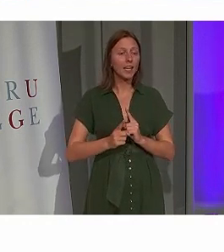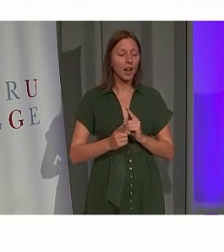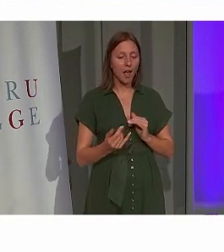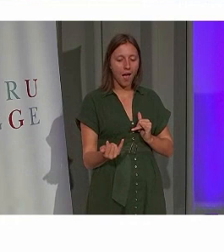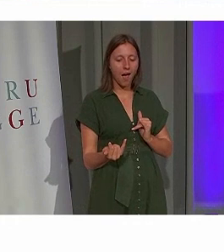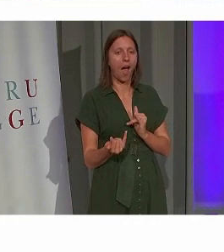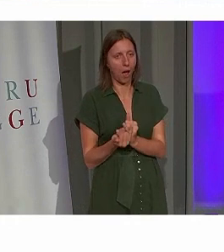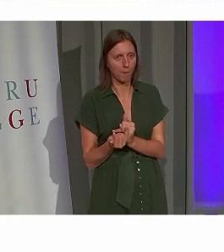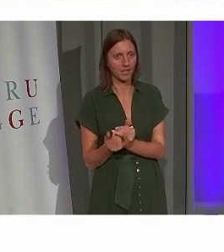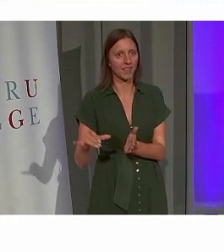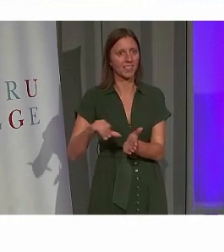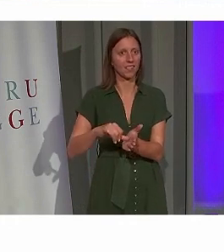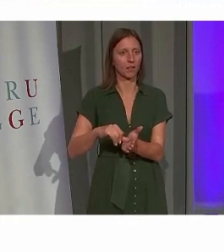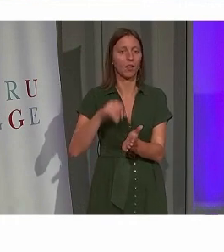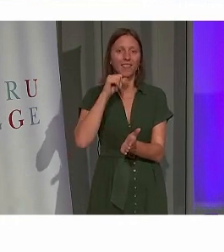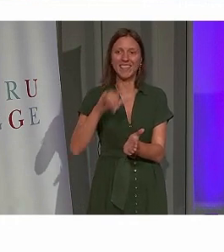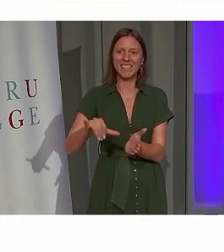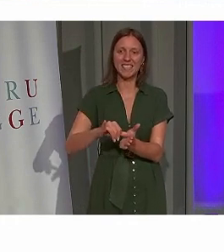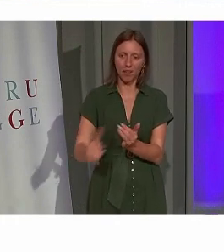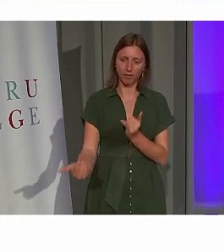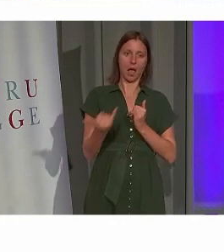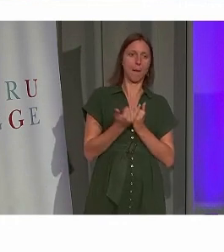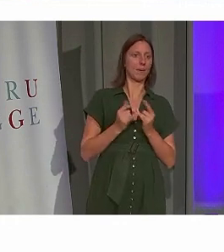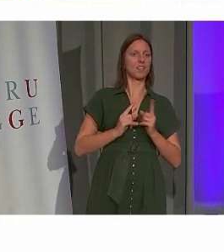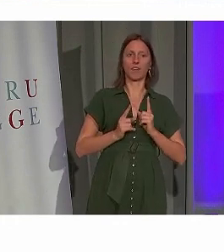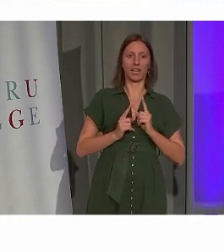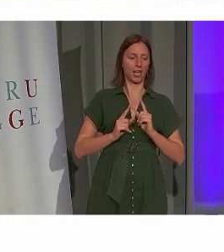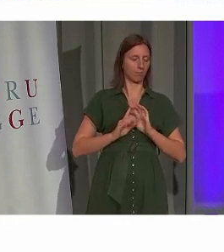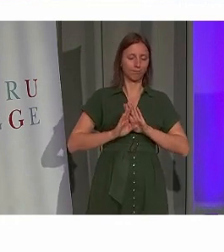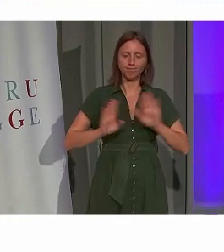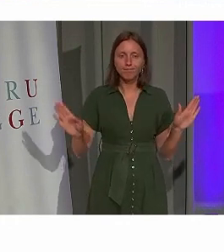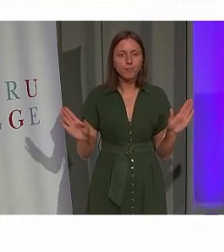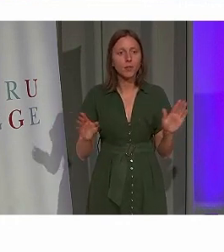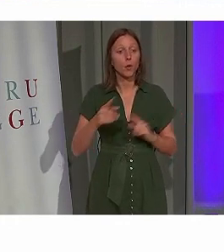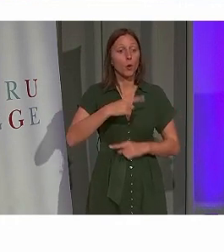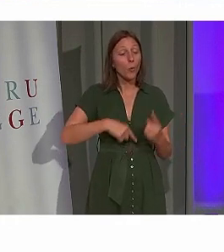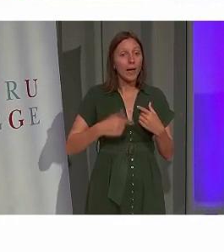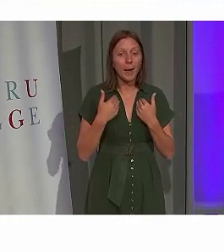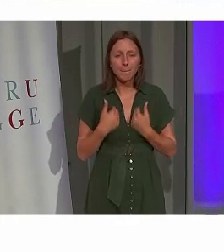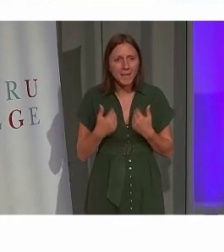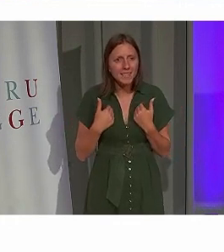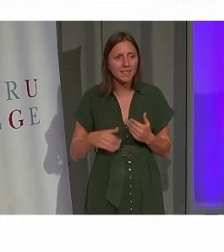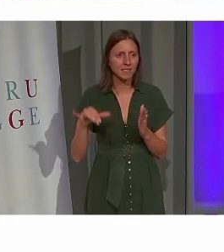a mobility project, well, you have to say that the